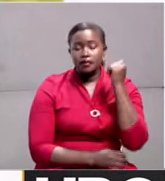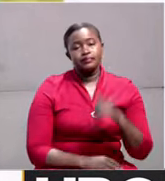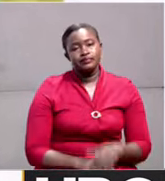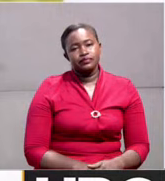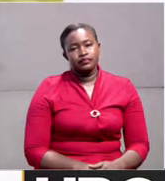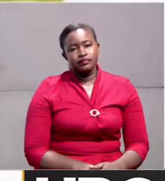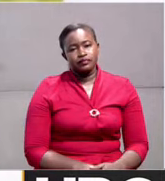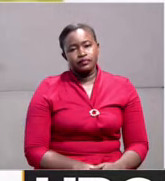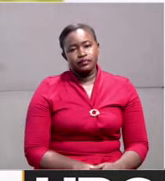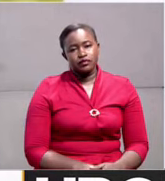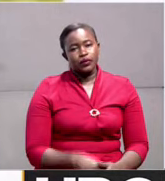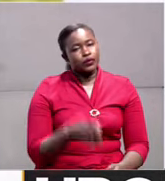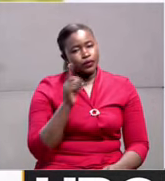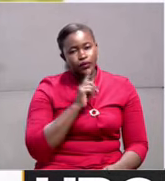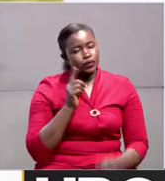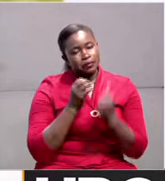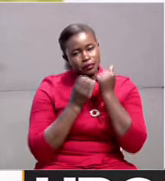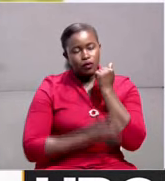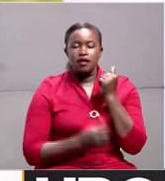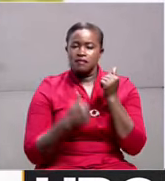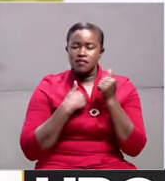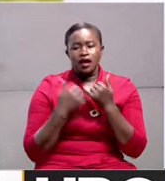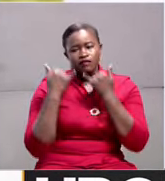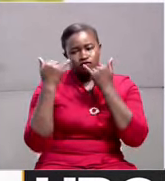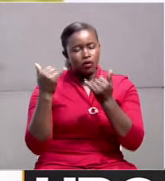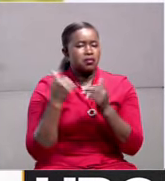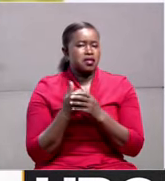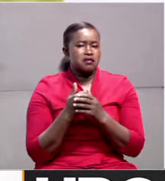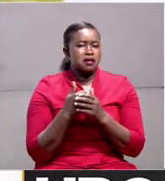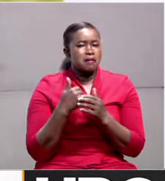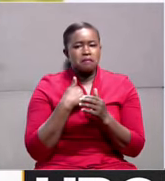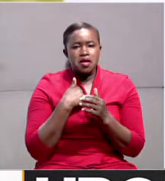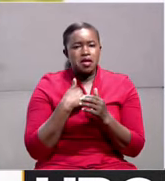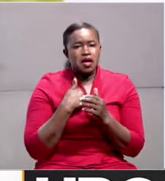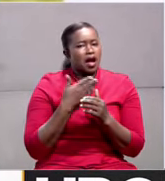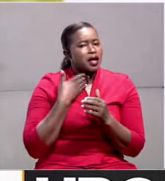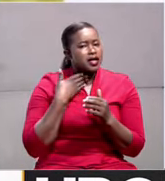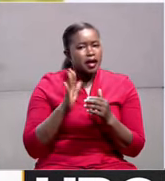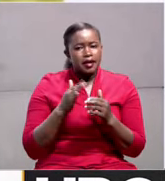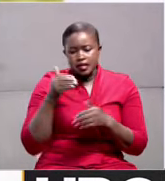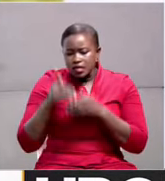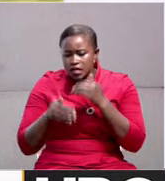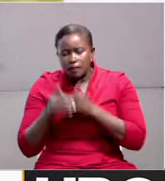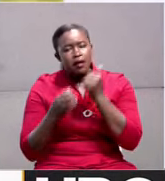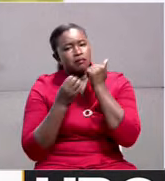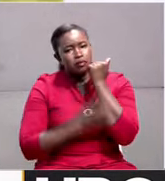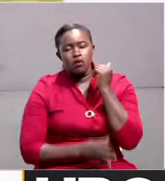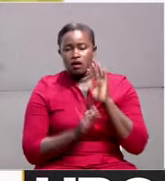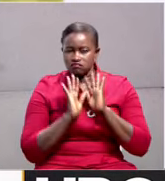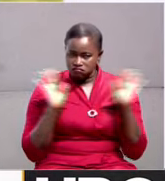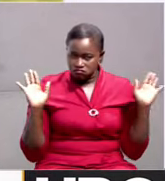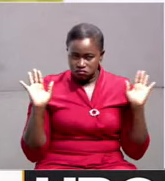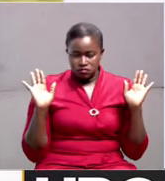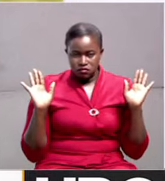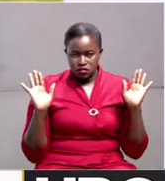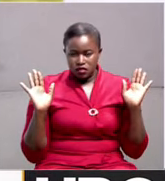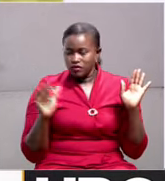So I told them that I don't want to be neighbor with poor people. This is never